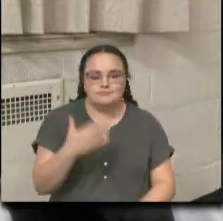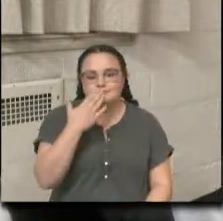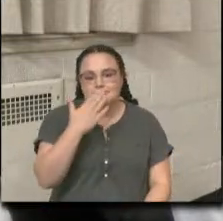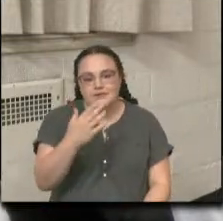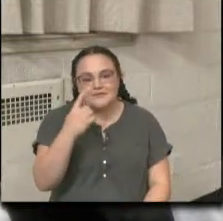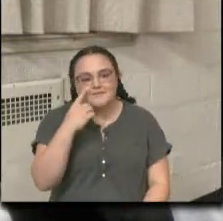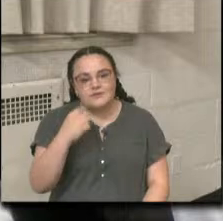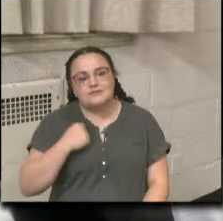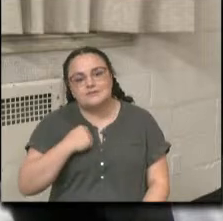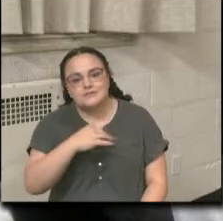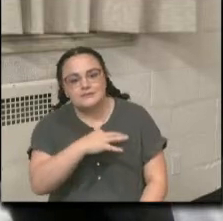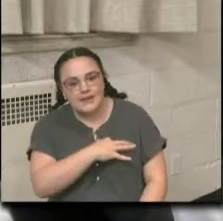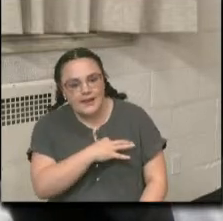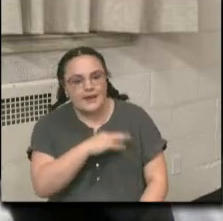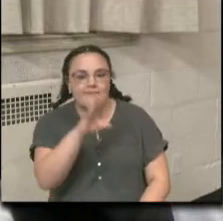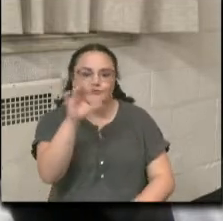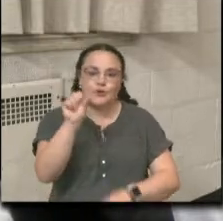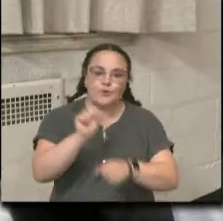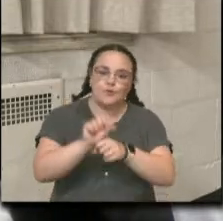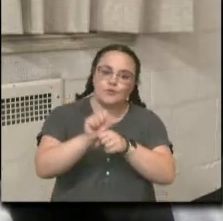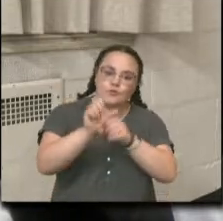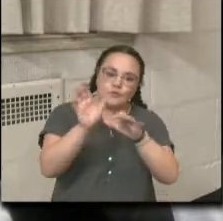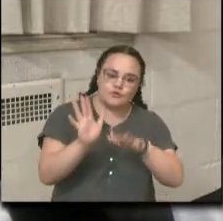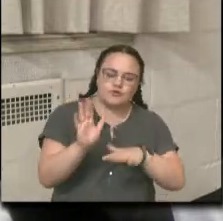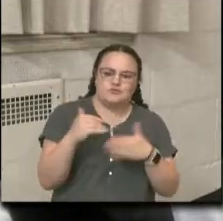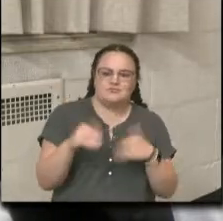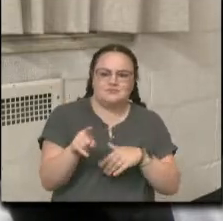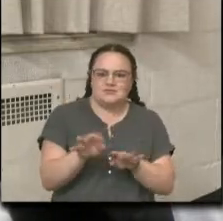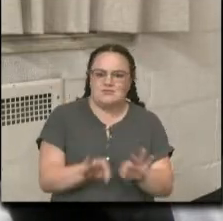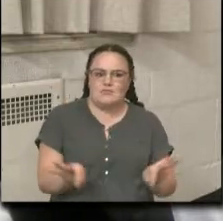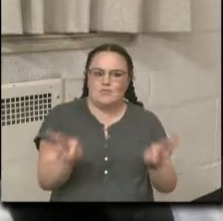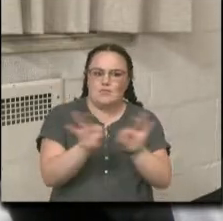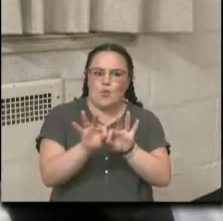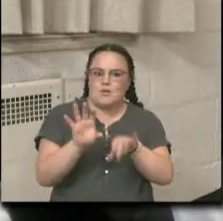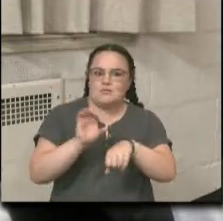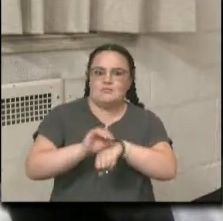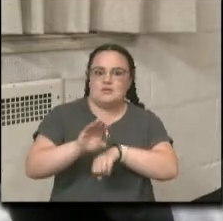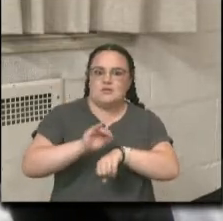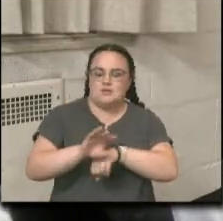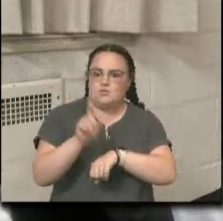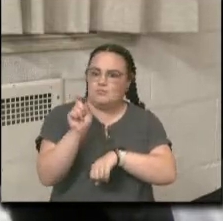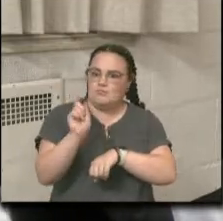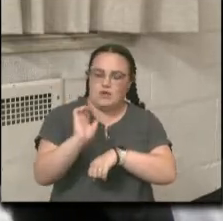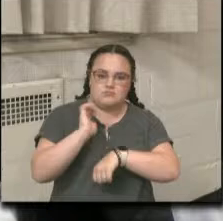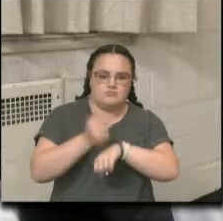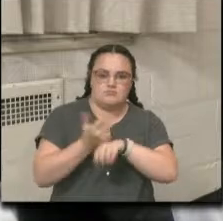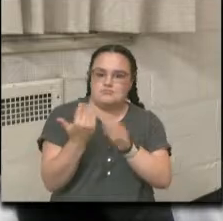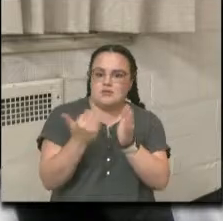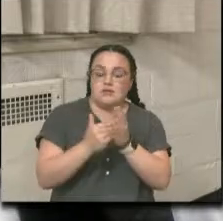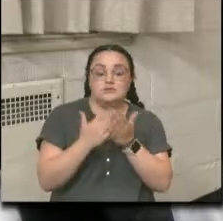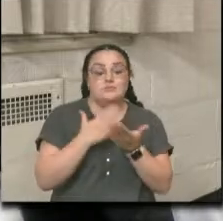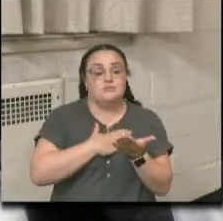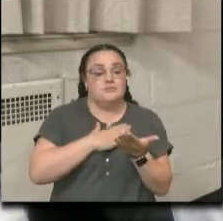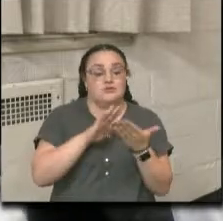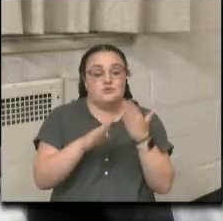our colleagues for helping to get this important committee reactivated. And so we're asking community members to please